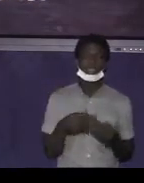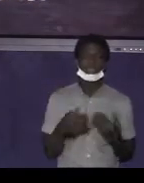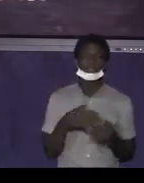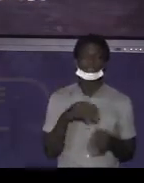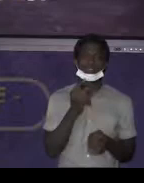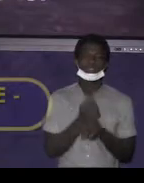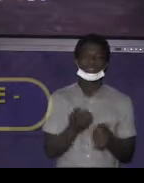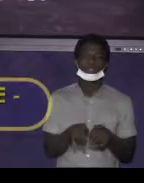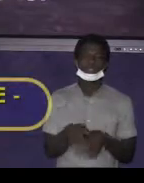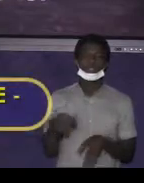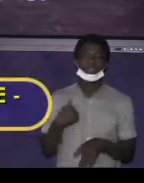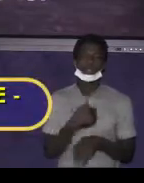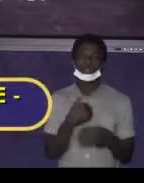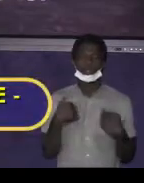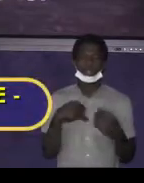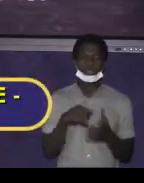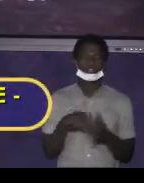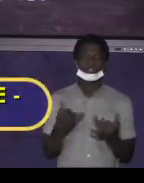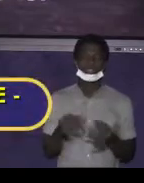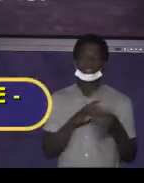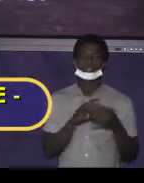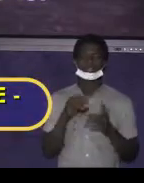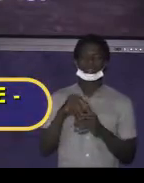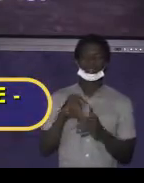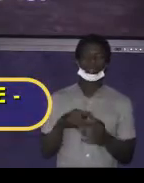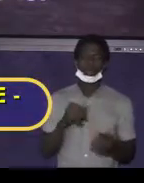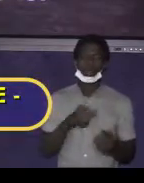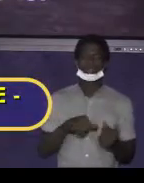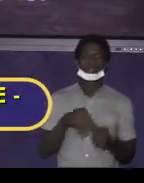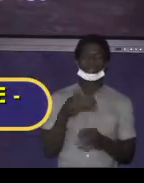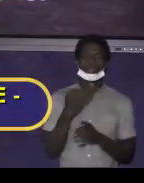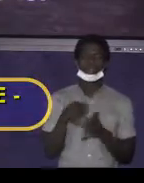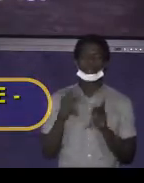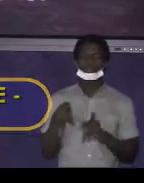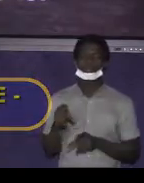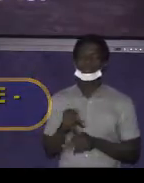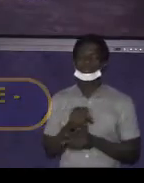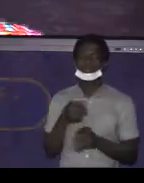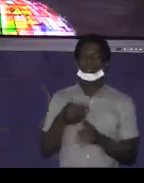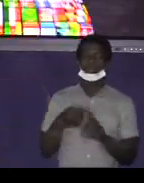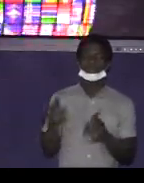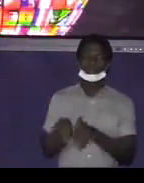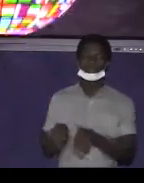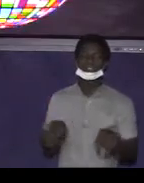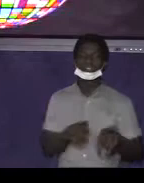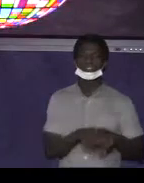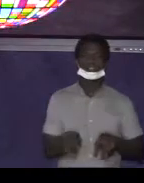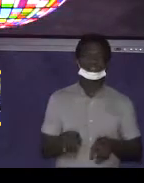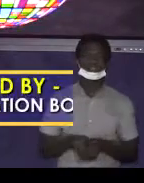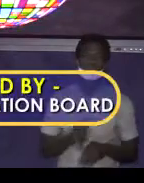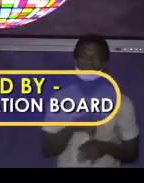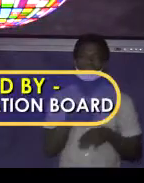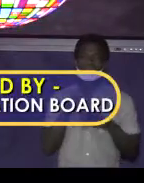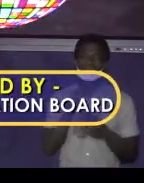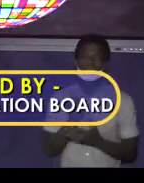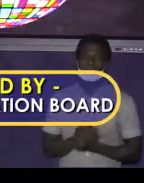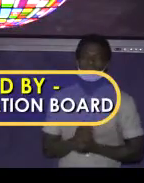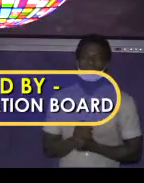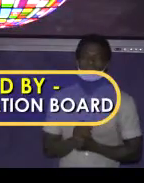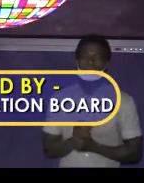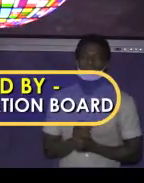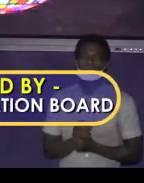have it as international organization, union or association of people from different